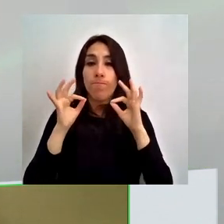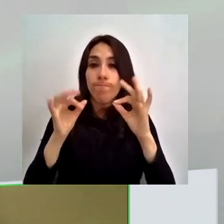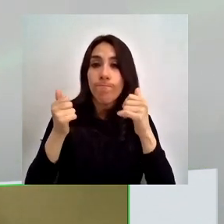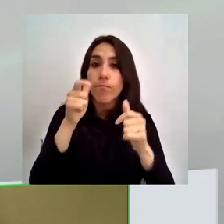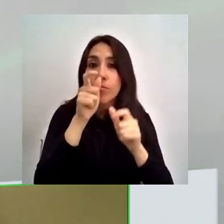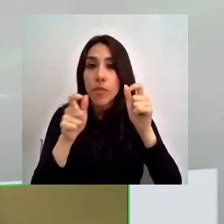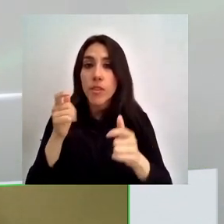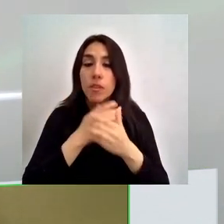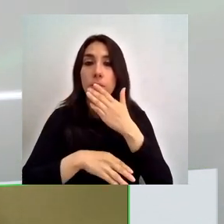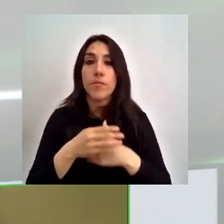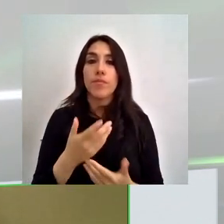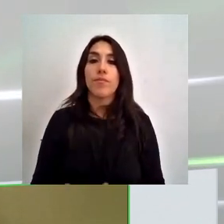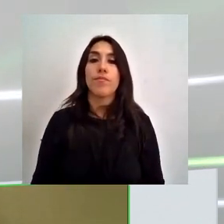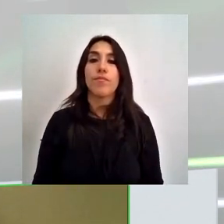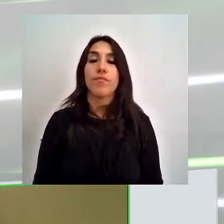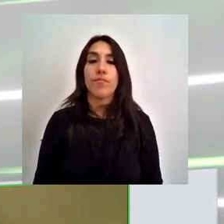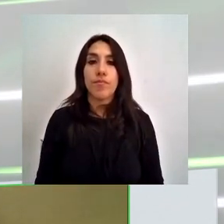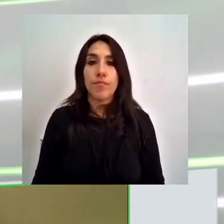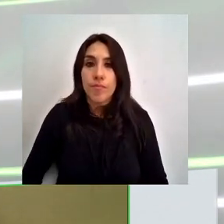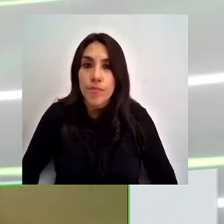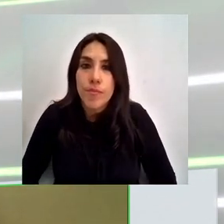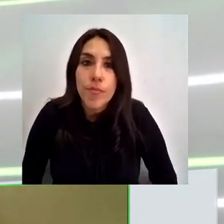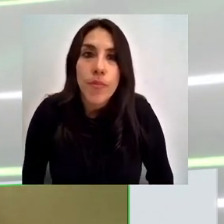with disabilities.